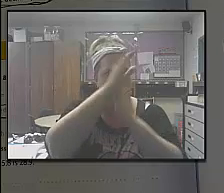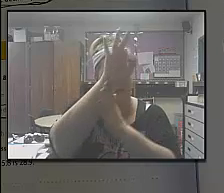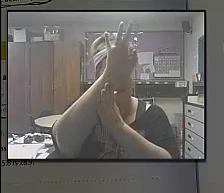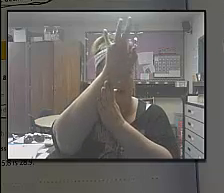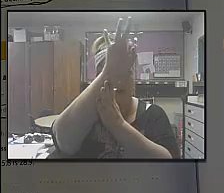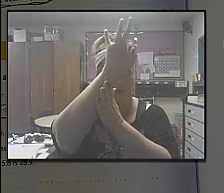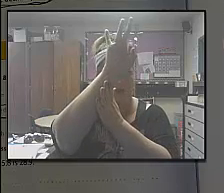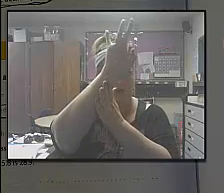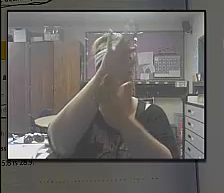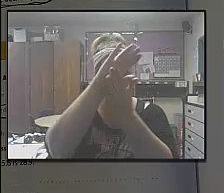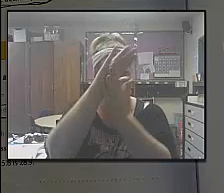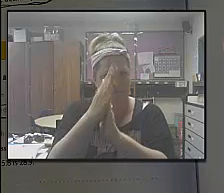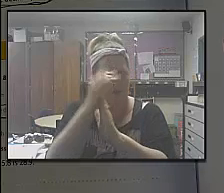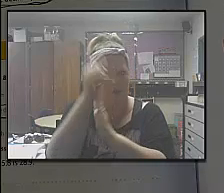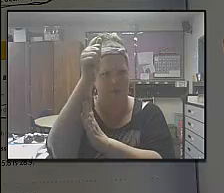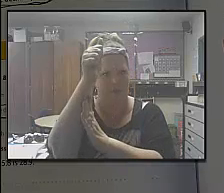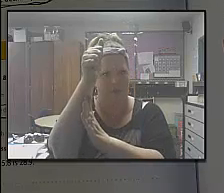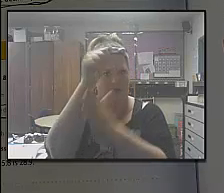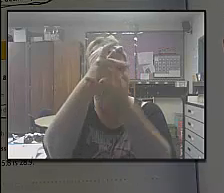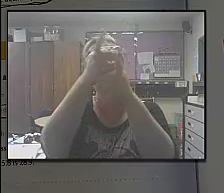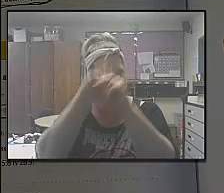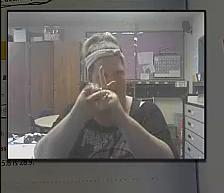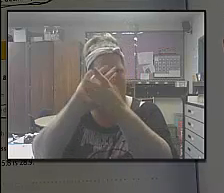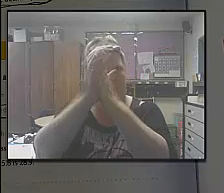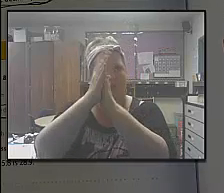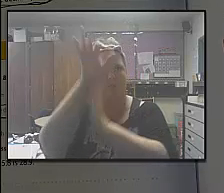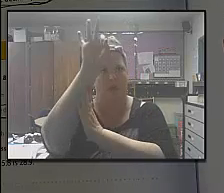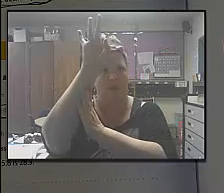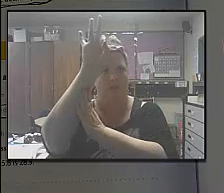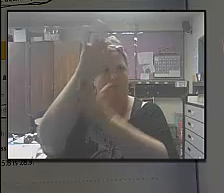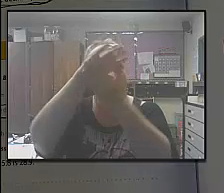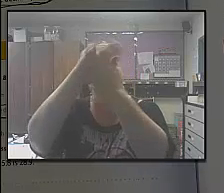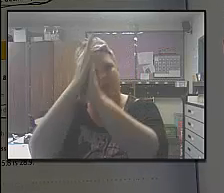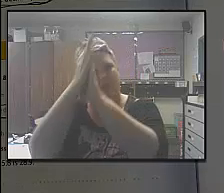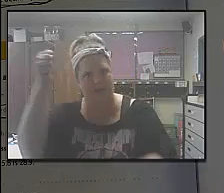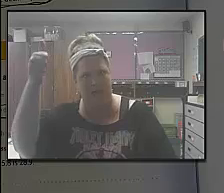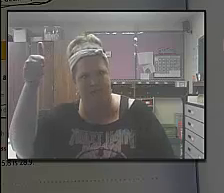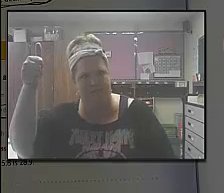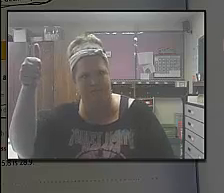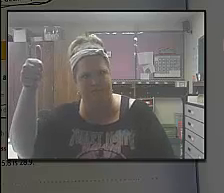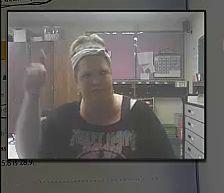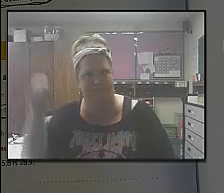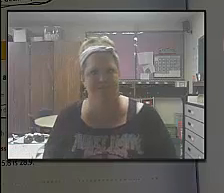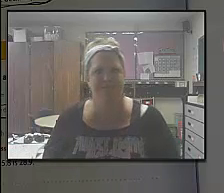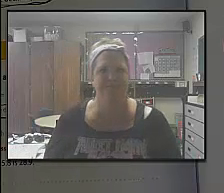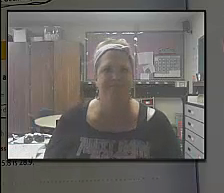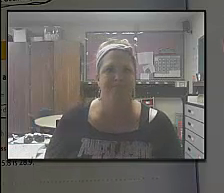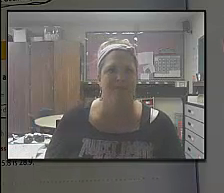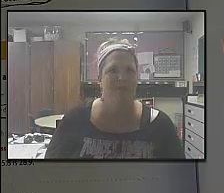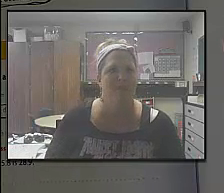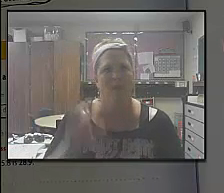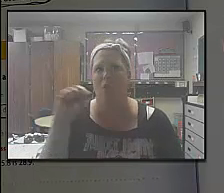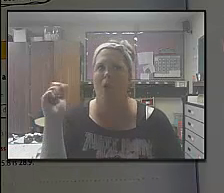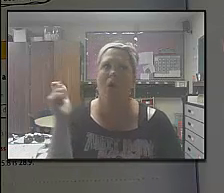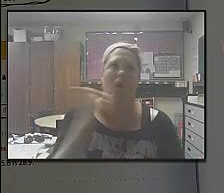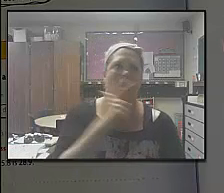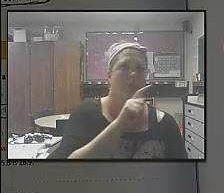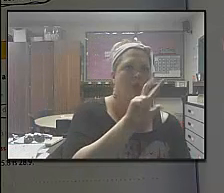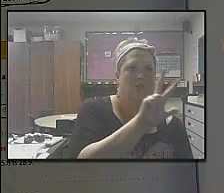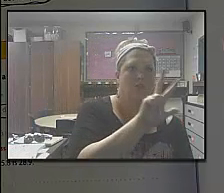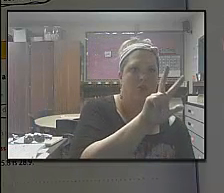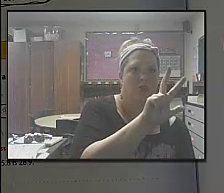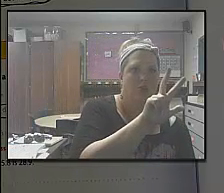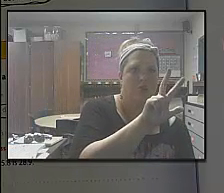9, becomes a 10. Borrow becomes a 9, becomes a 10. So we had to go all the way over to our